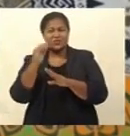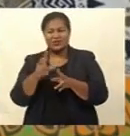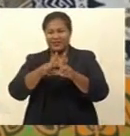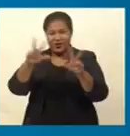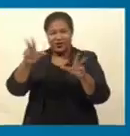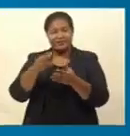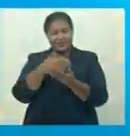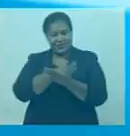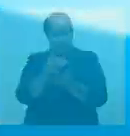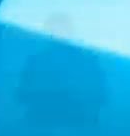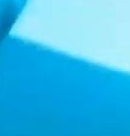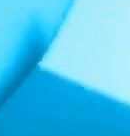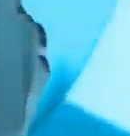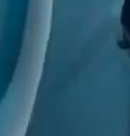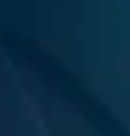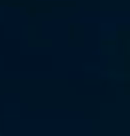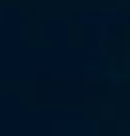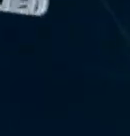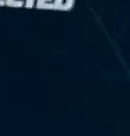with us.